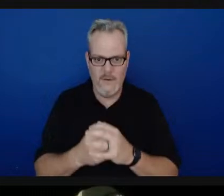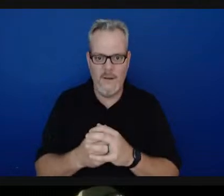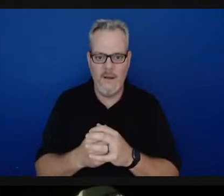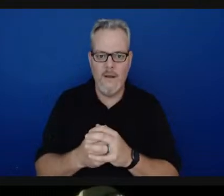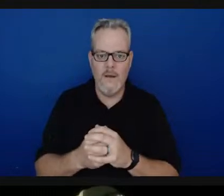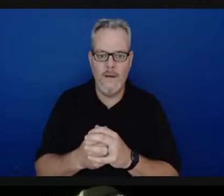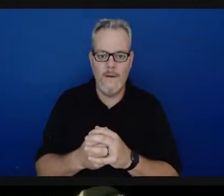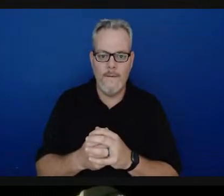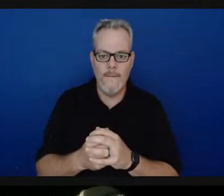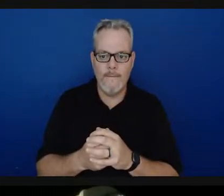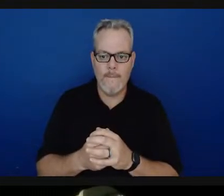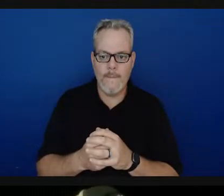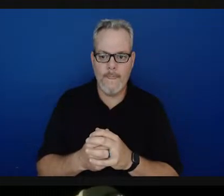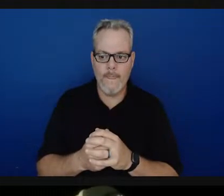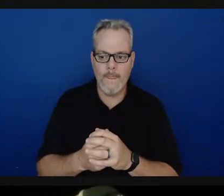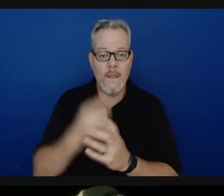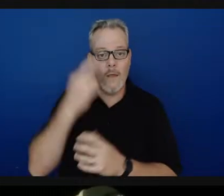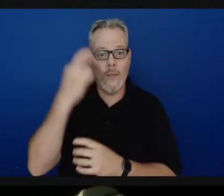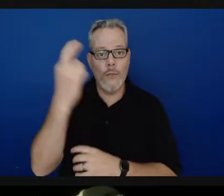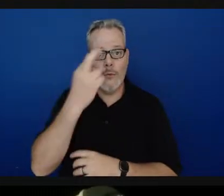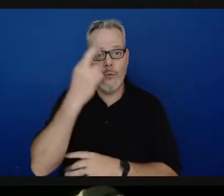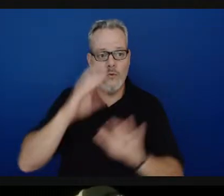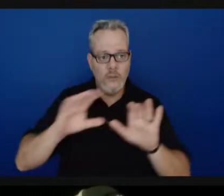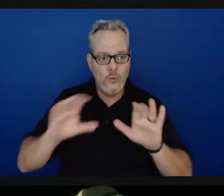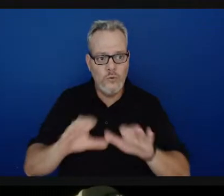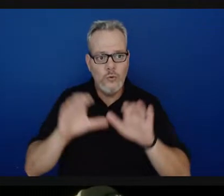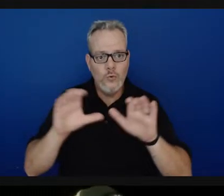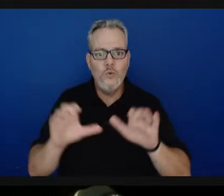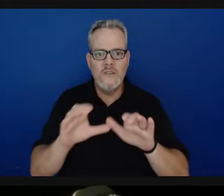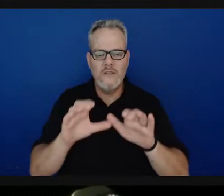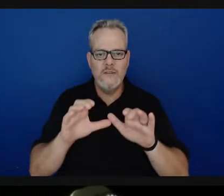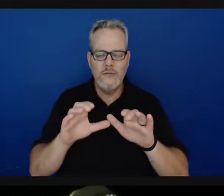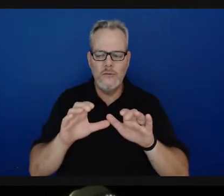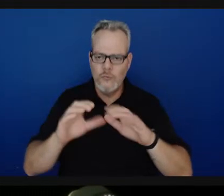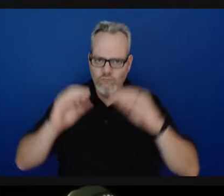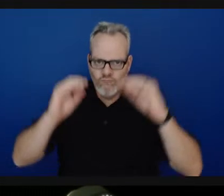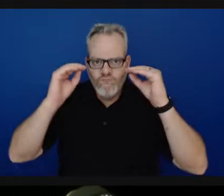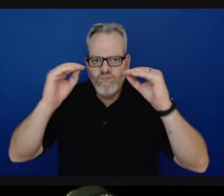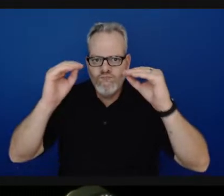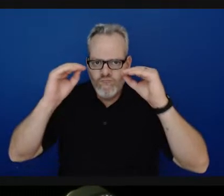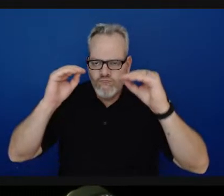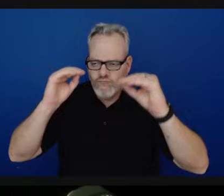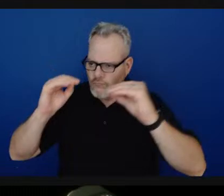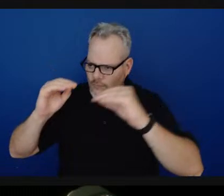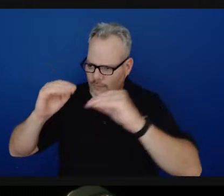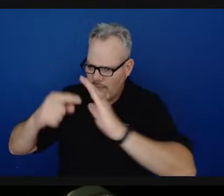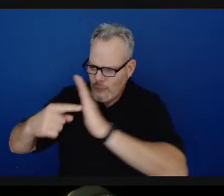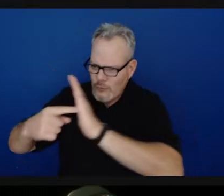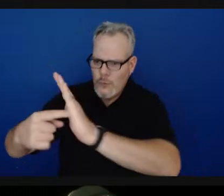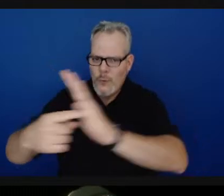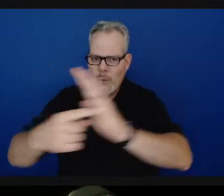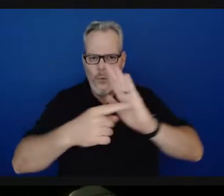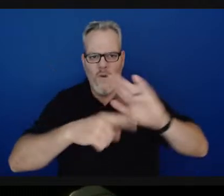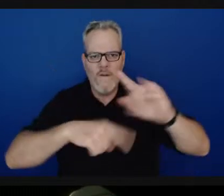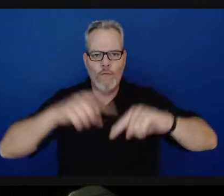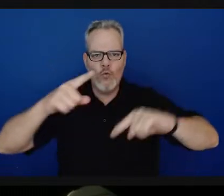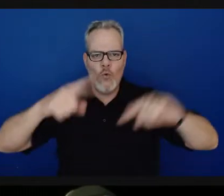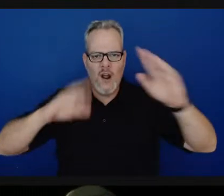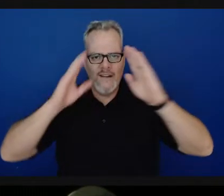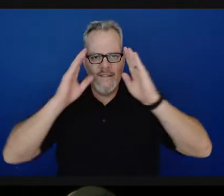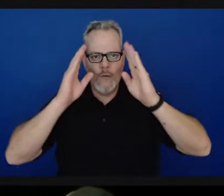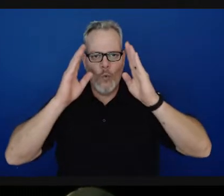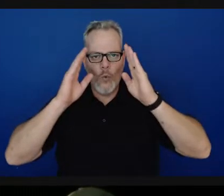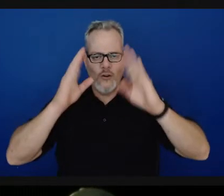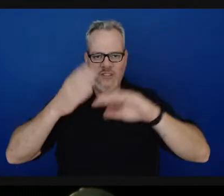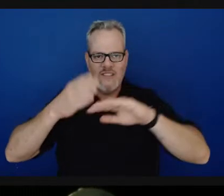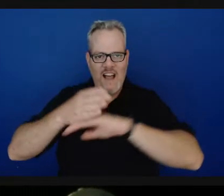Yeah, so the reason we do this is to continue our awareness of of these areas that can be hit by eruption following 2018. Everyone